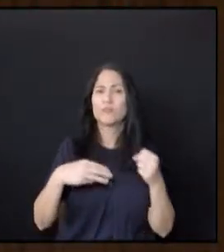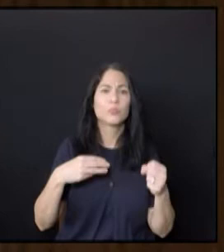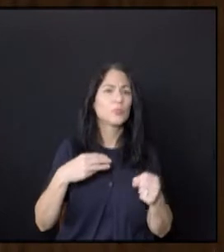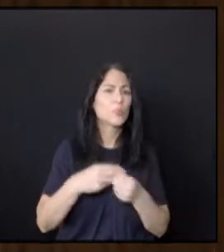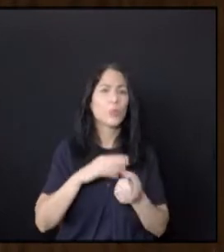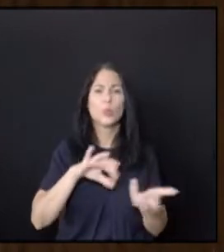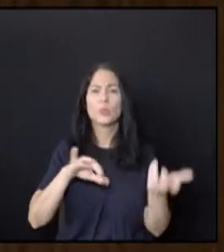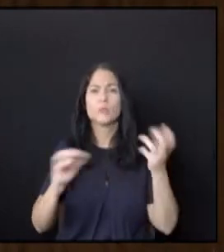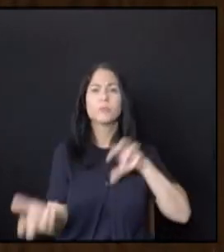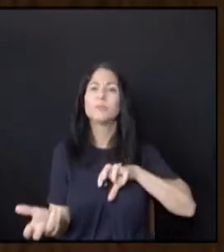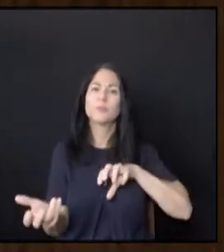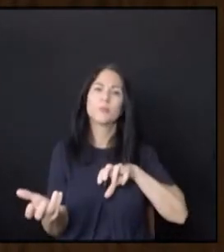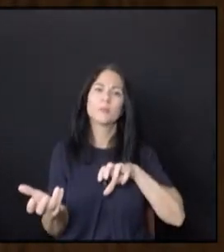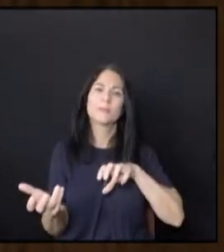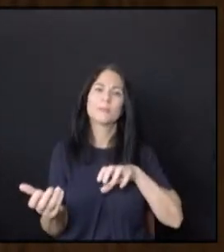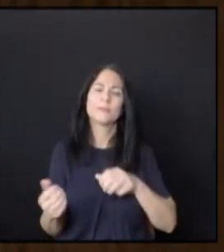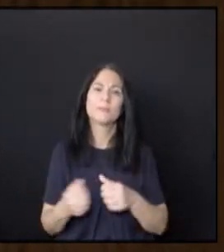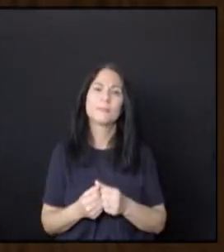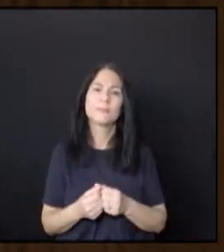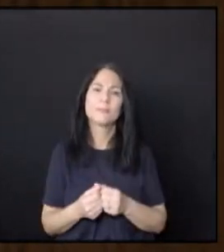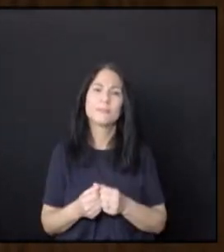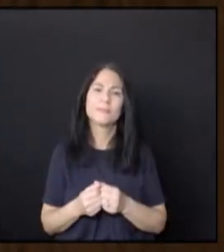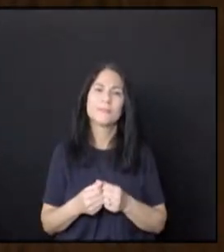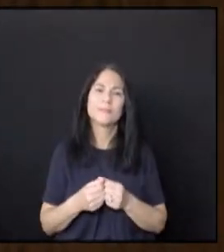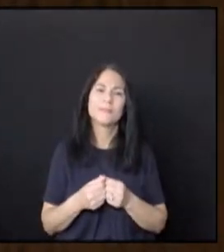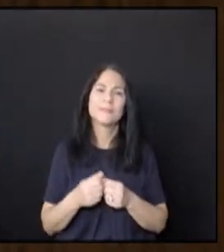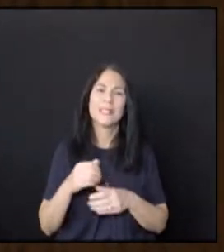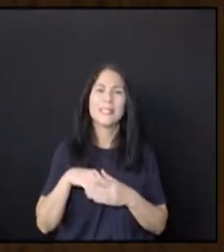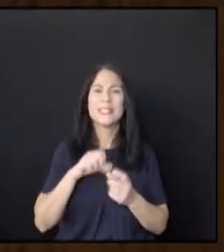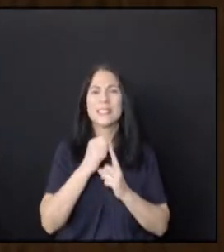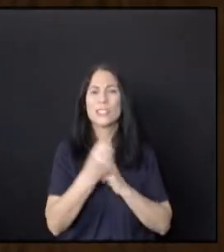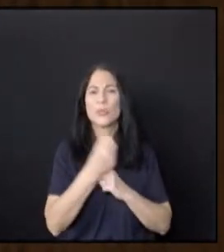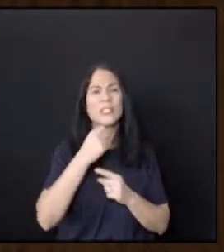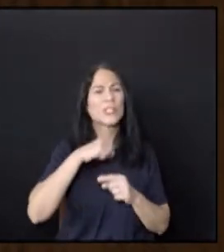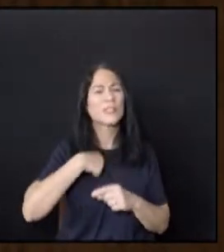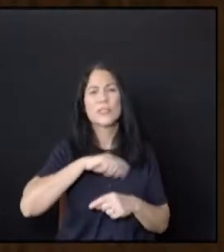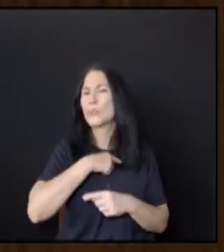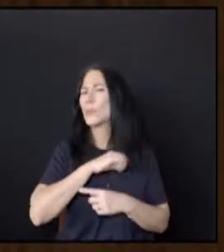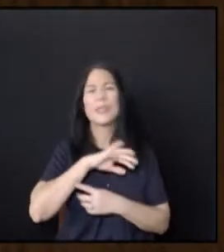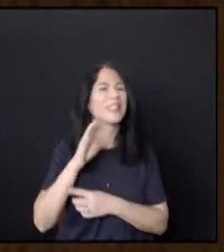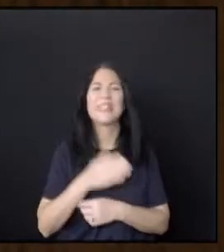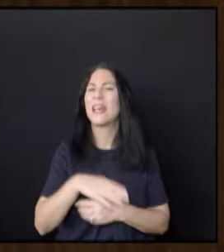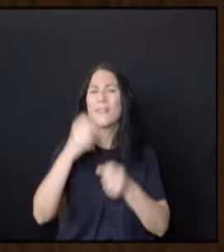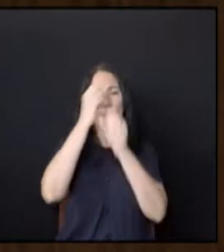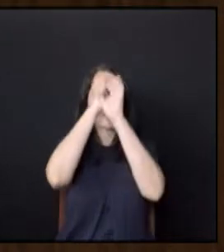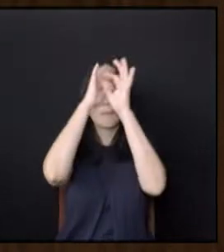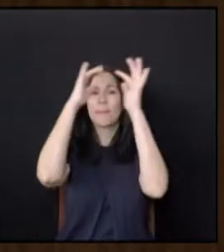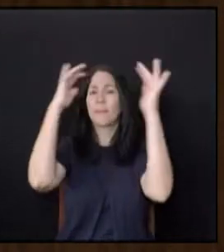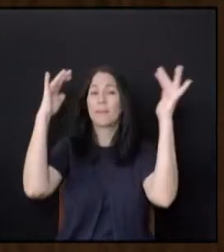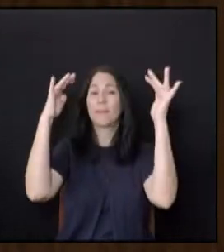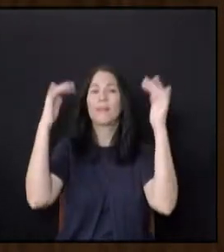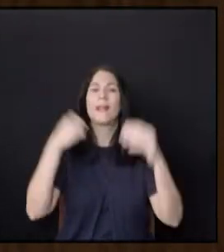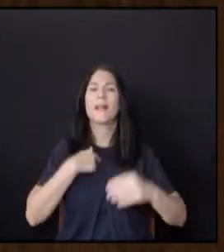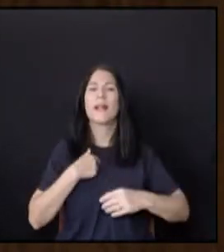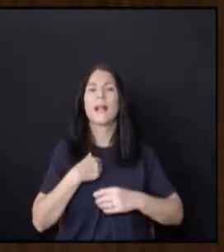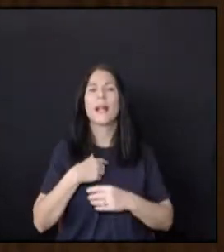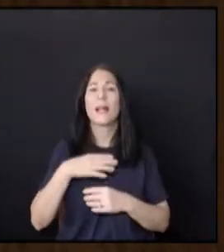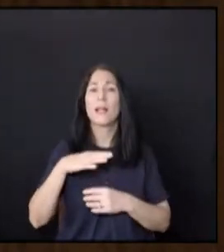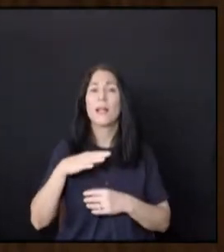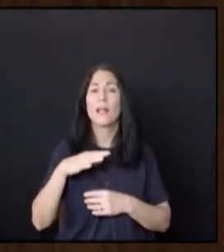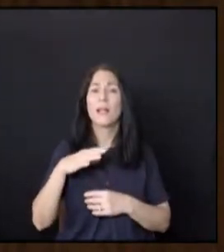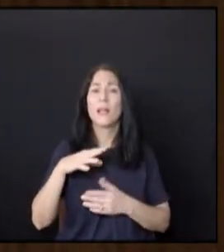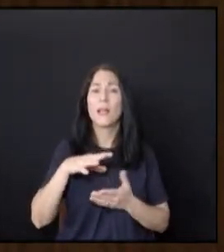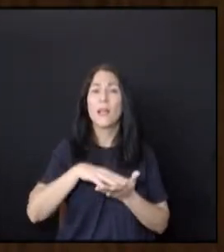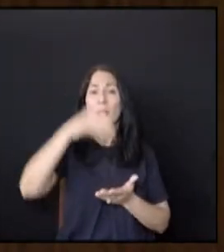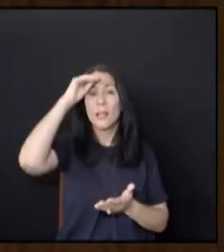upending, upheaval. It's got us in situations that we never would have imagined ourselves in. I found out just last night that a